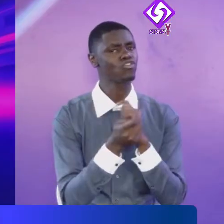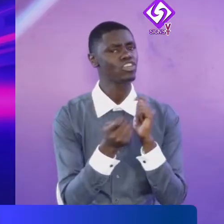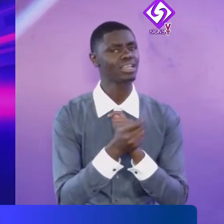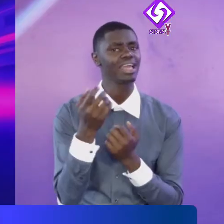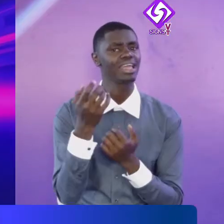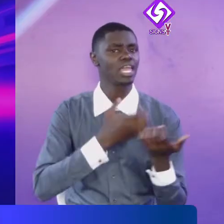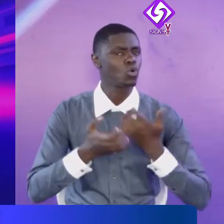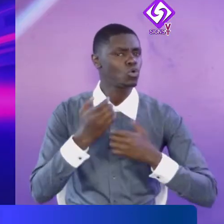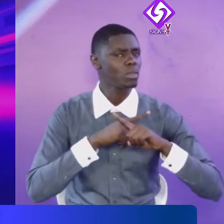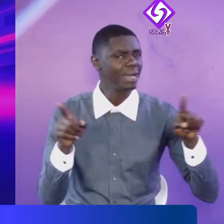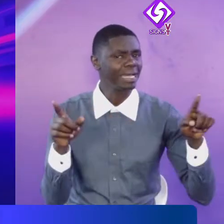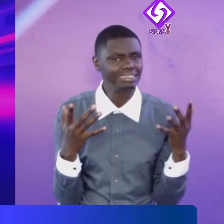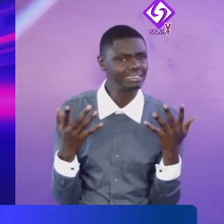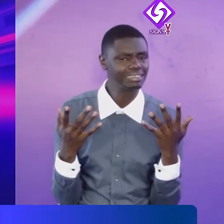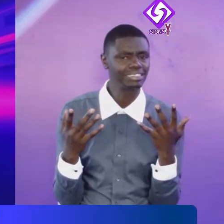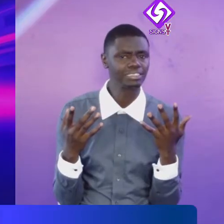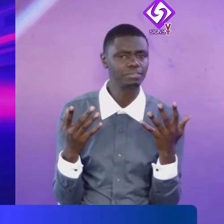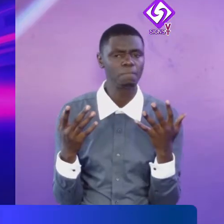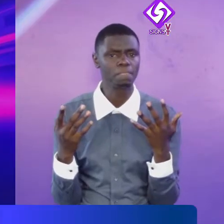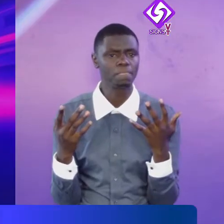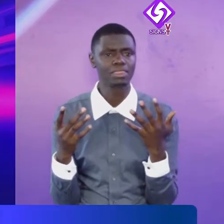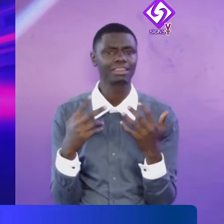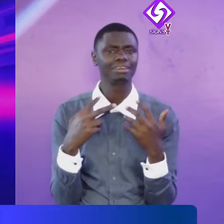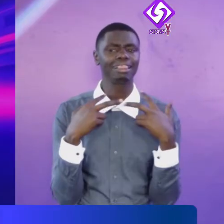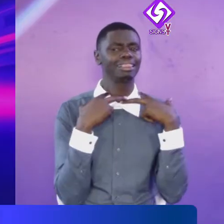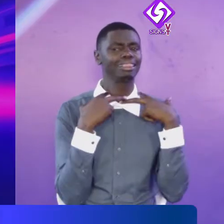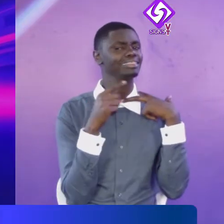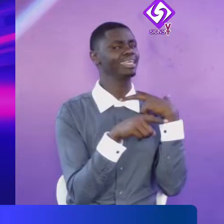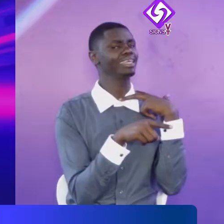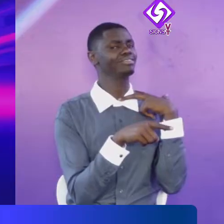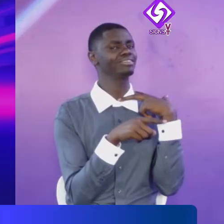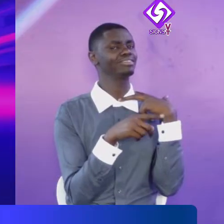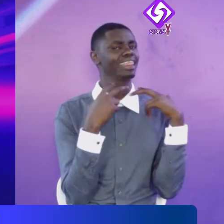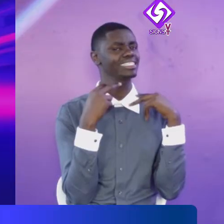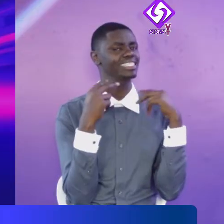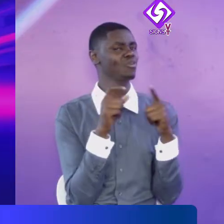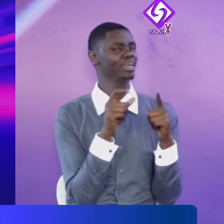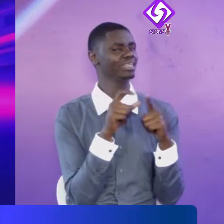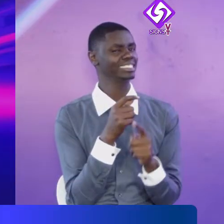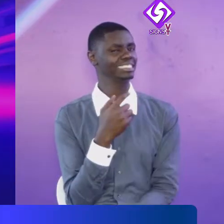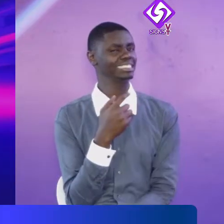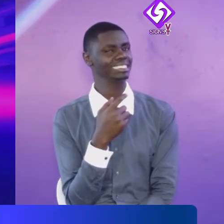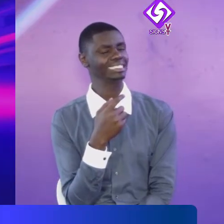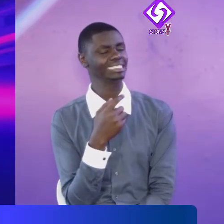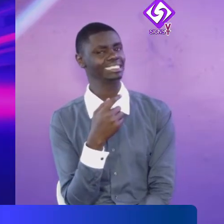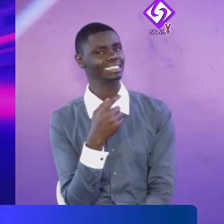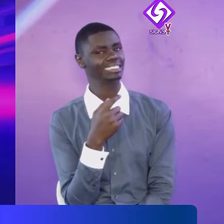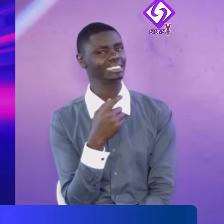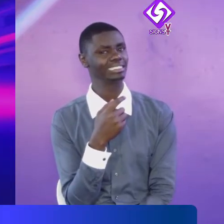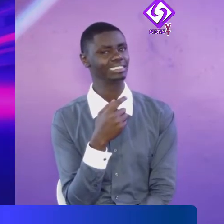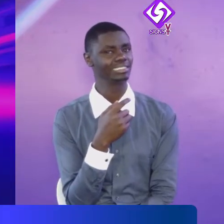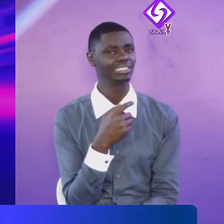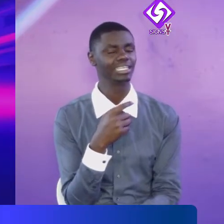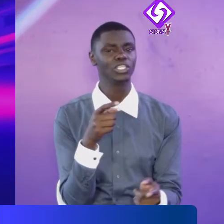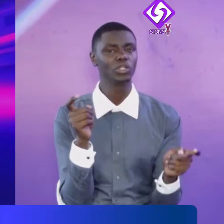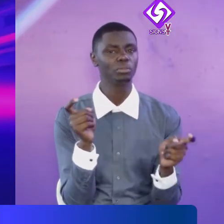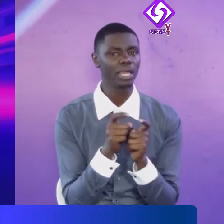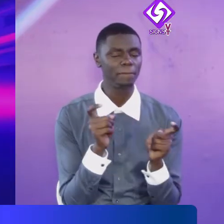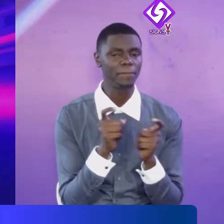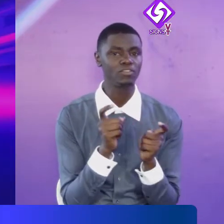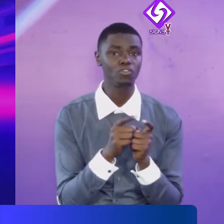but the slave would be sort of taking us back to painful days